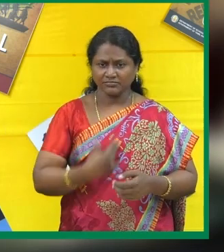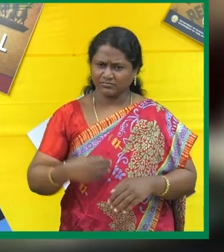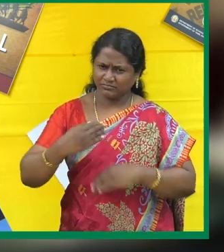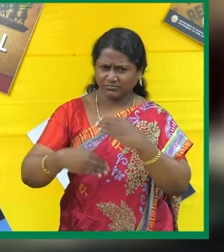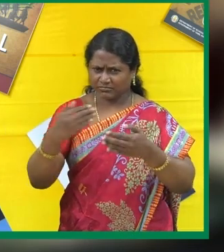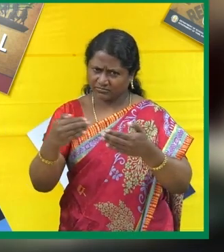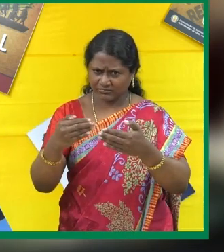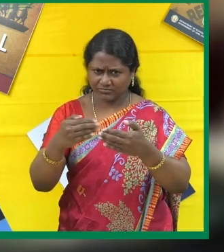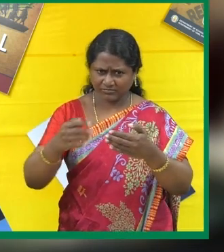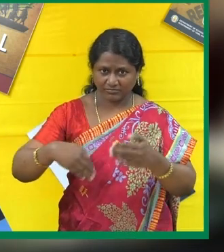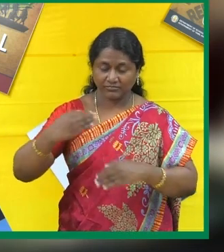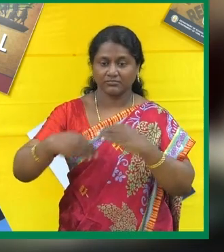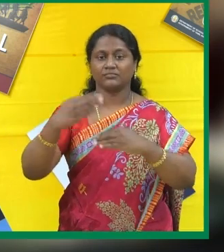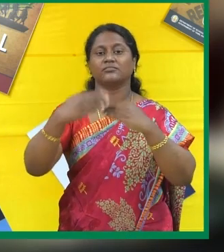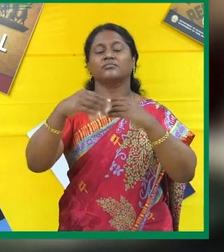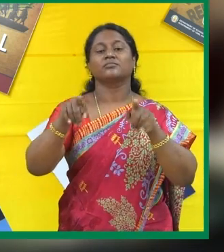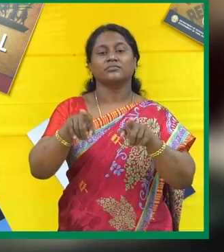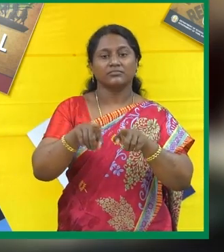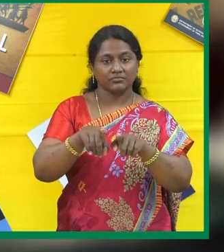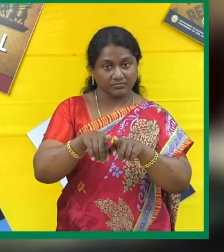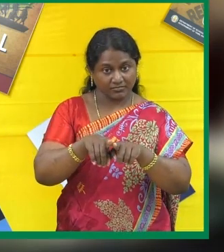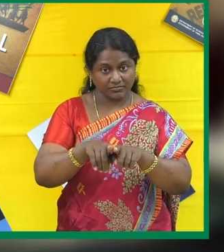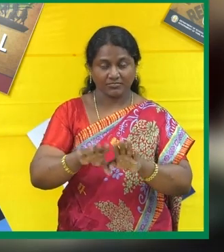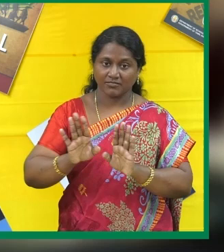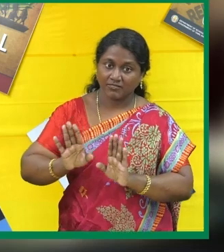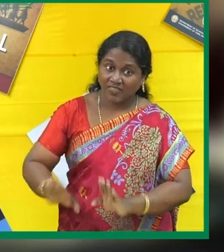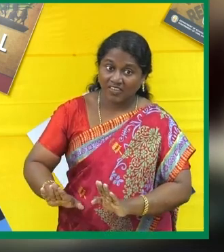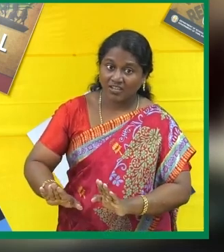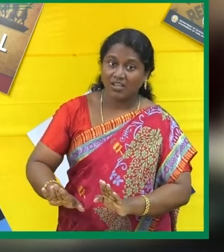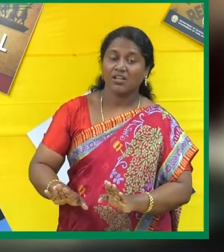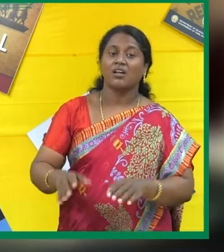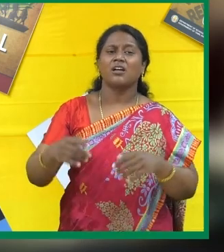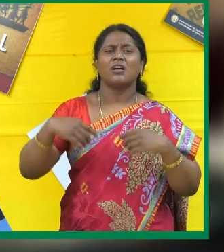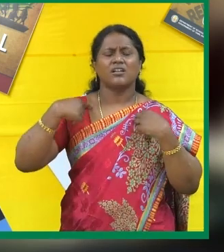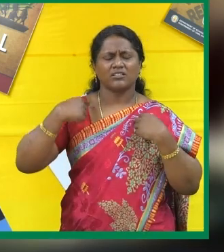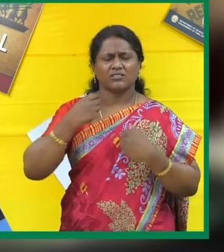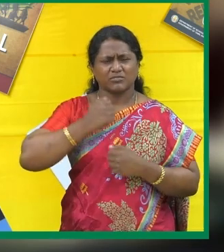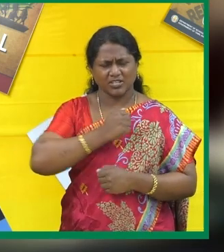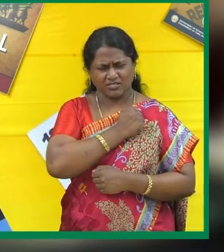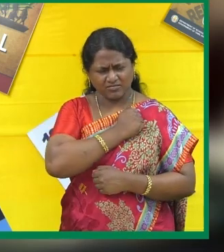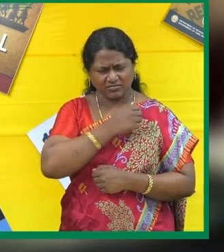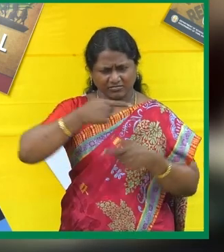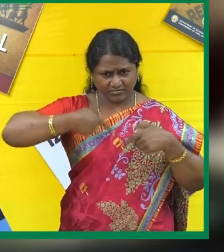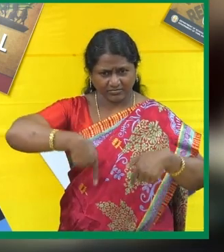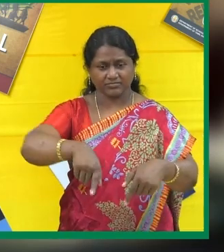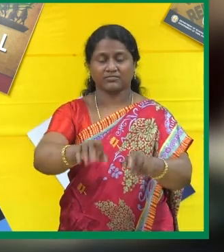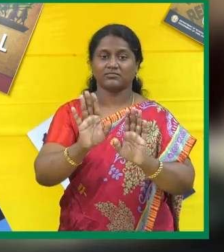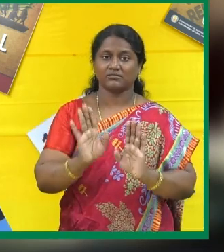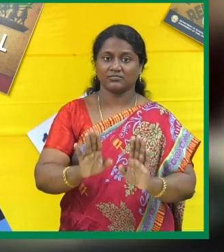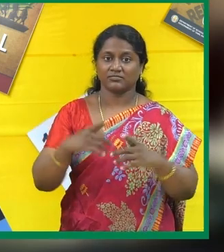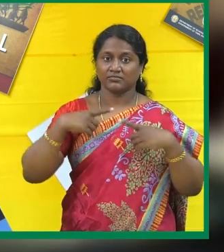future. But at present, live happily. Enjoy life. With hope, you move on. That is given in